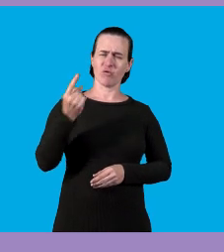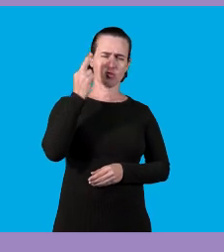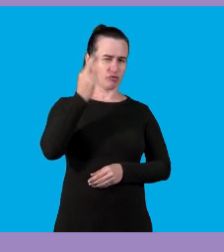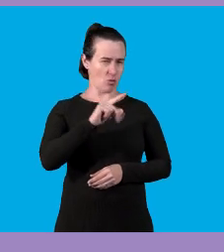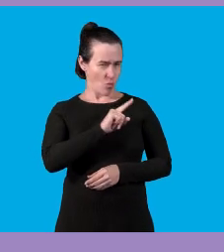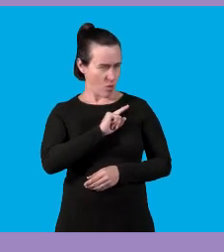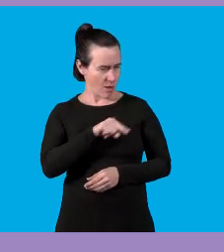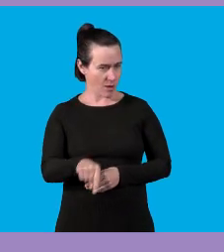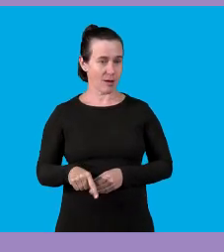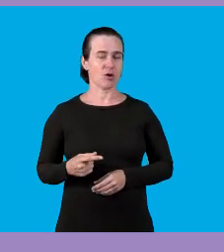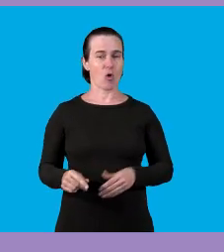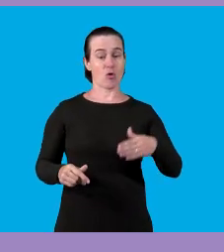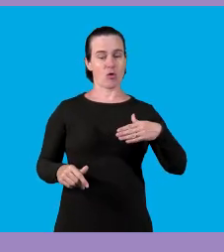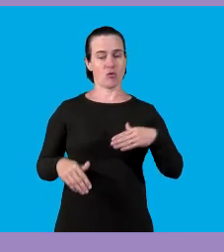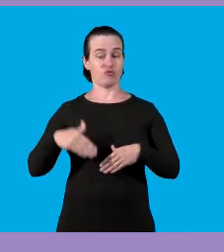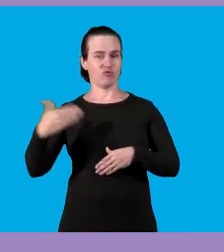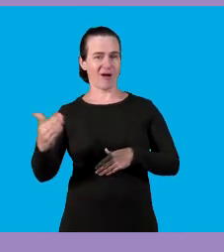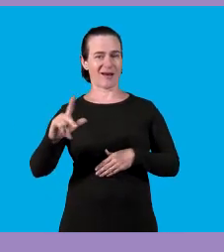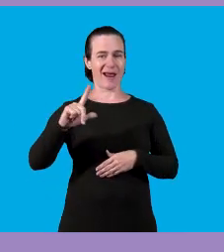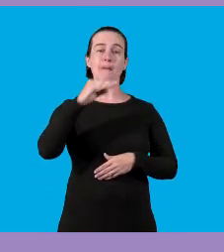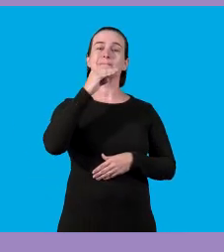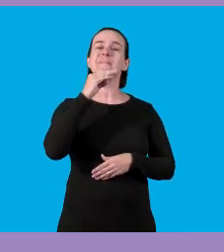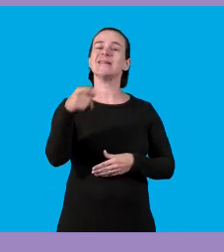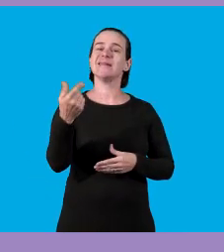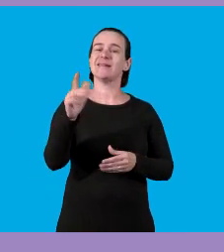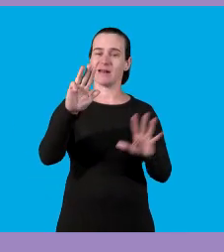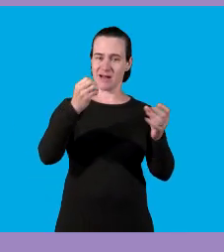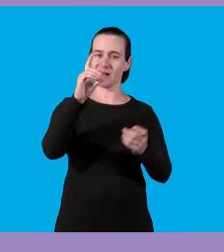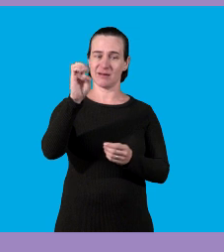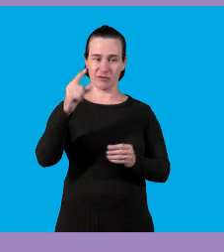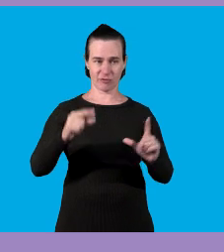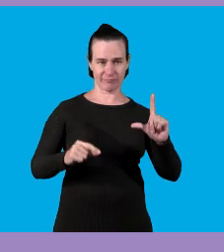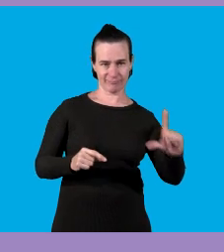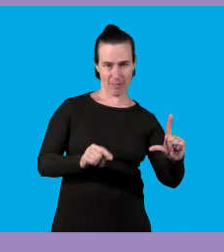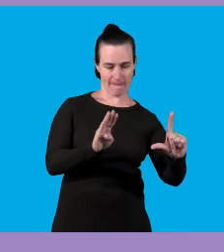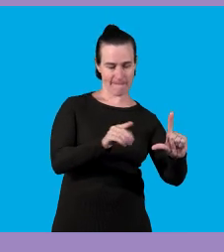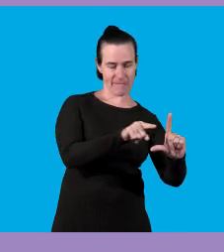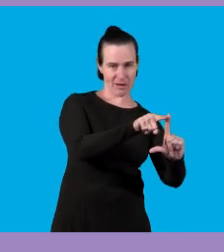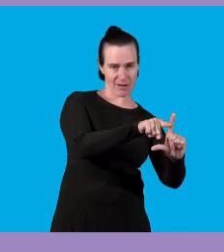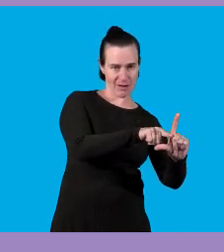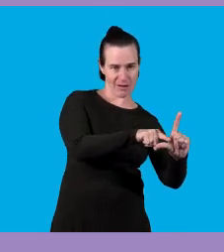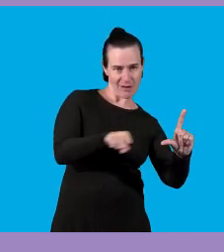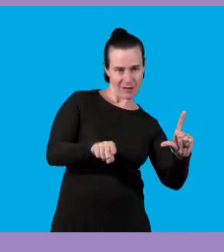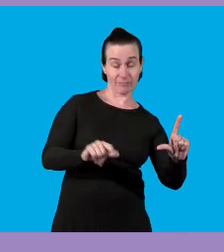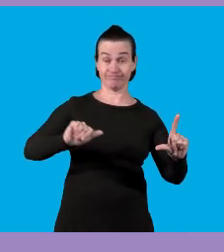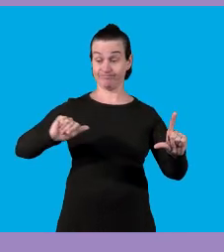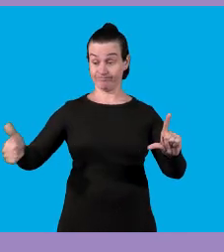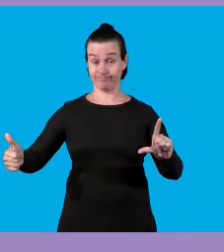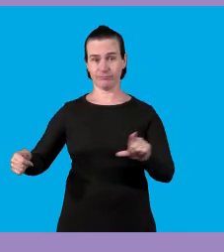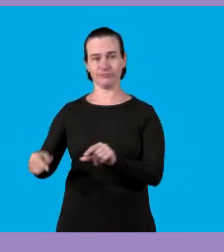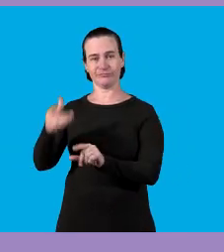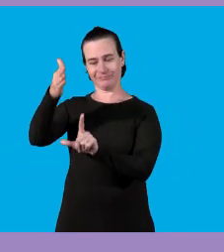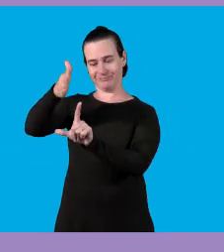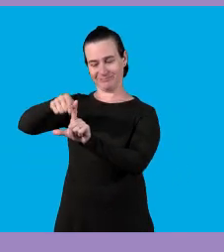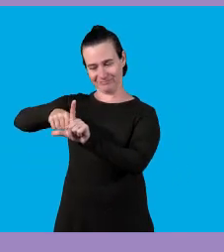So this one, this, triangle APC has a right angle, angle B, and triangle JKL has